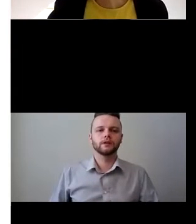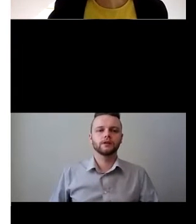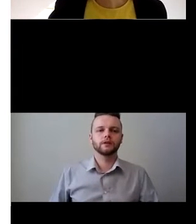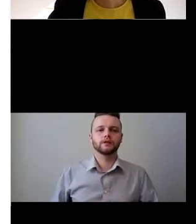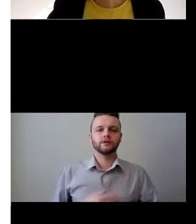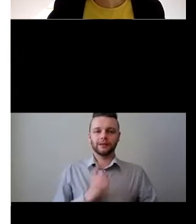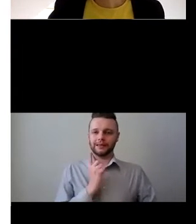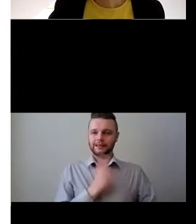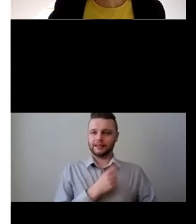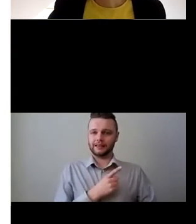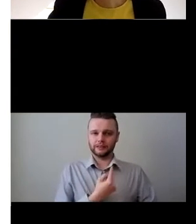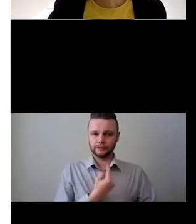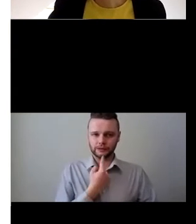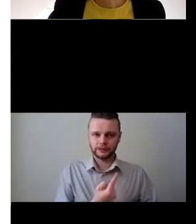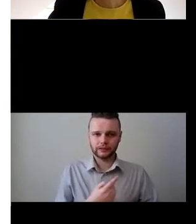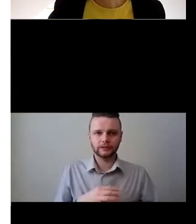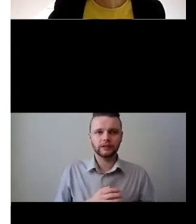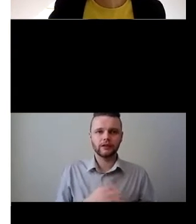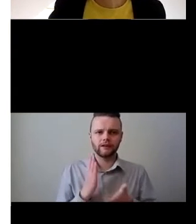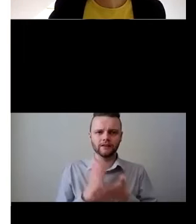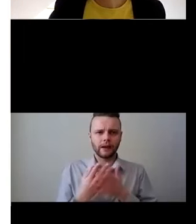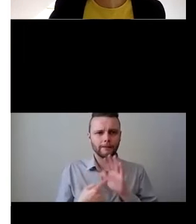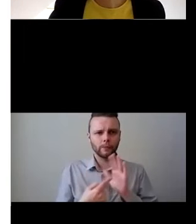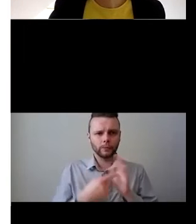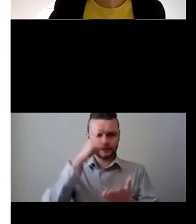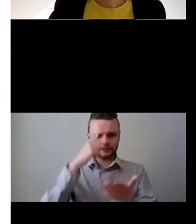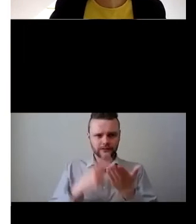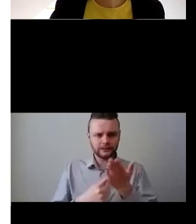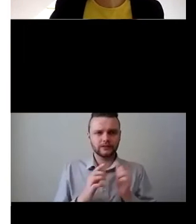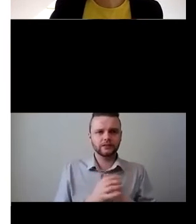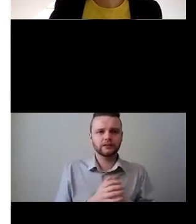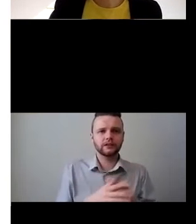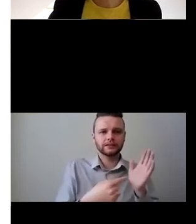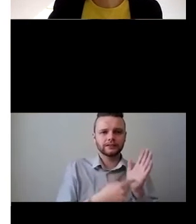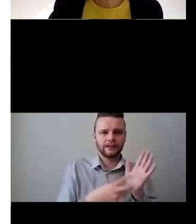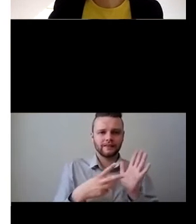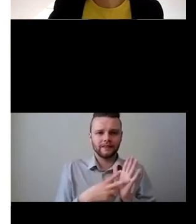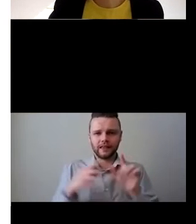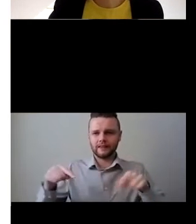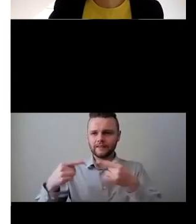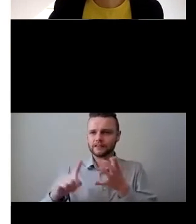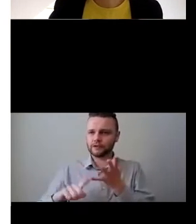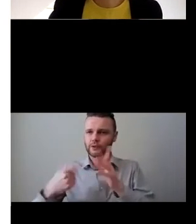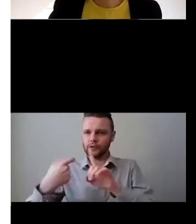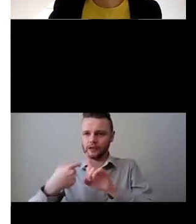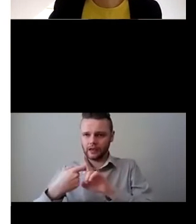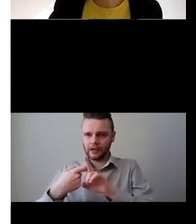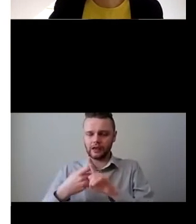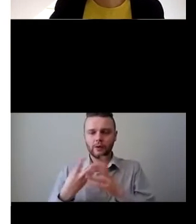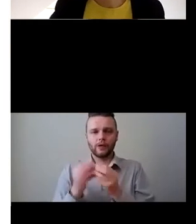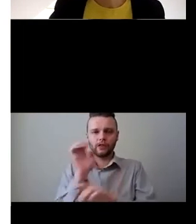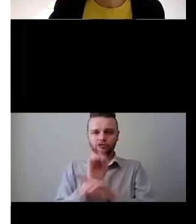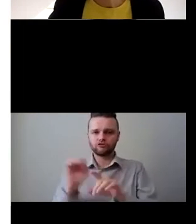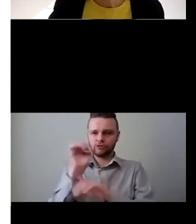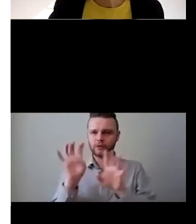Here, just to mention, obviously, a very important decision, DNV versus the UK in front of the European Court for Human